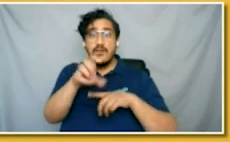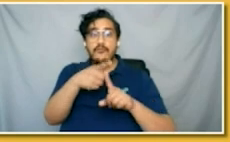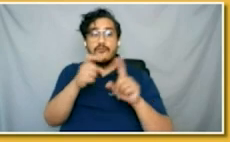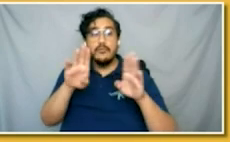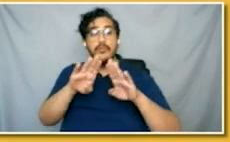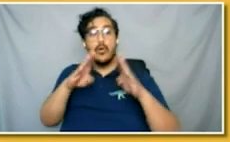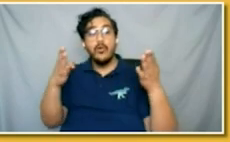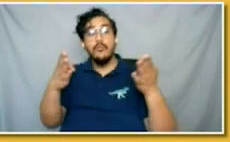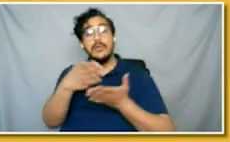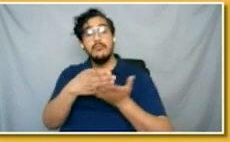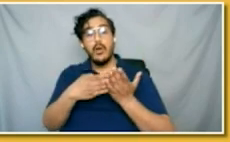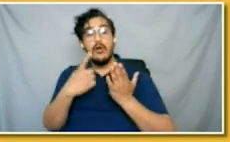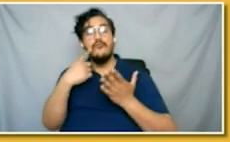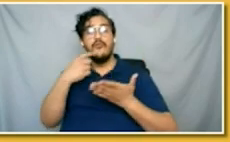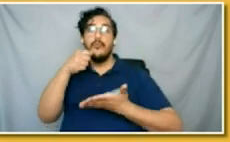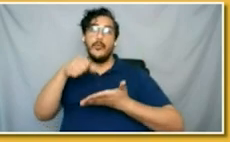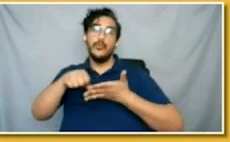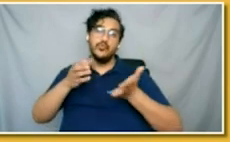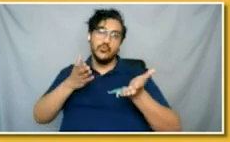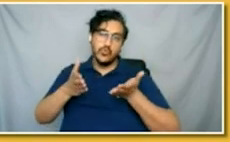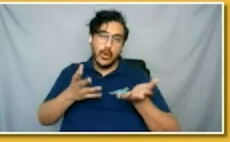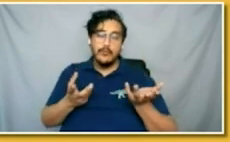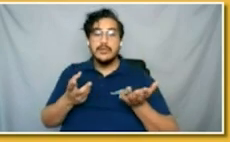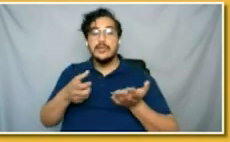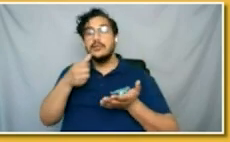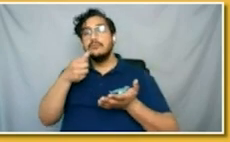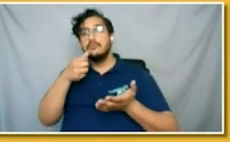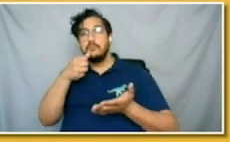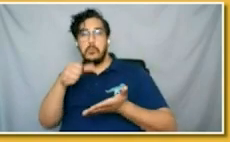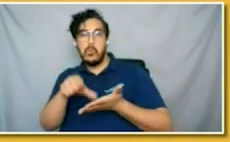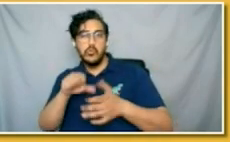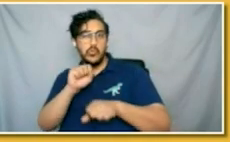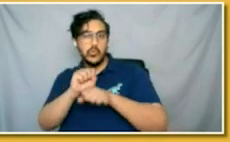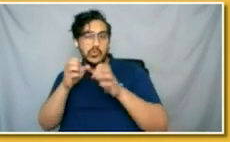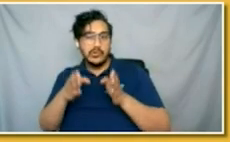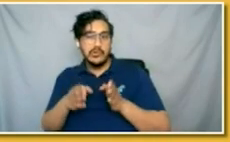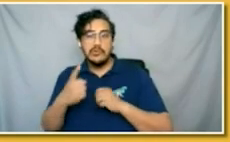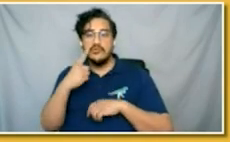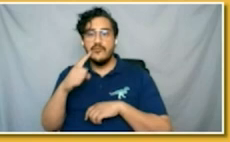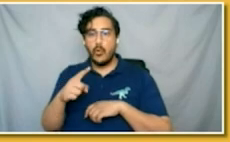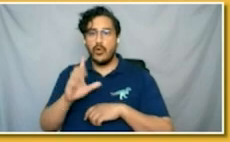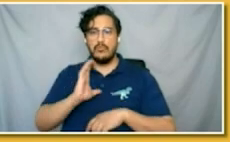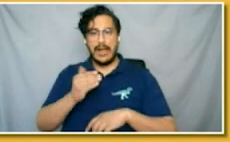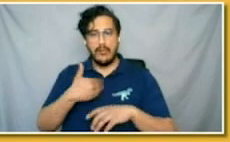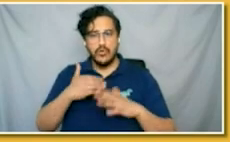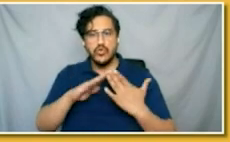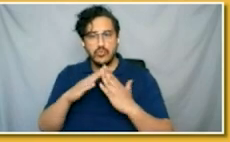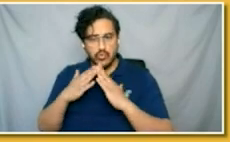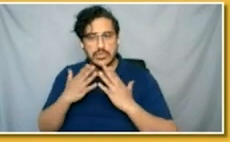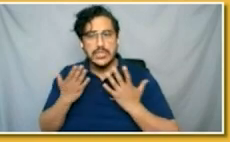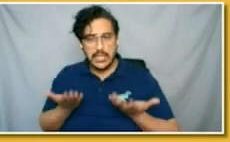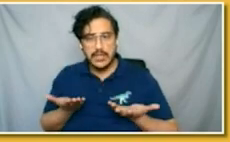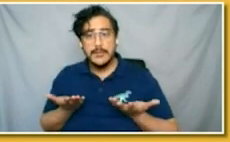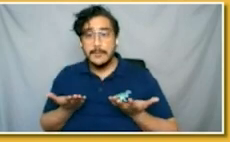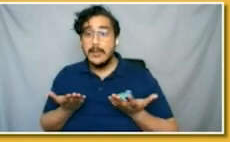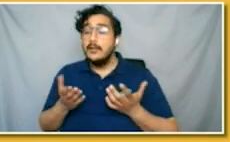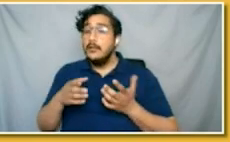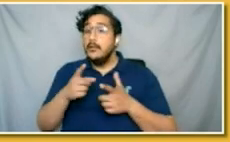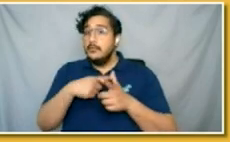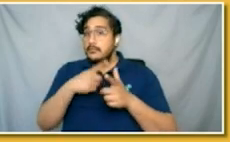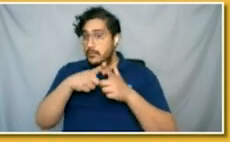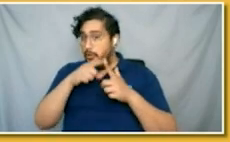postal service and postal workers as part of, again, the fabric of our communities, to then detailing how over